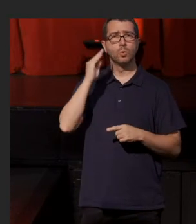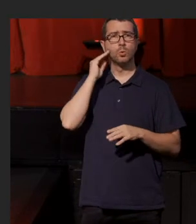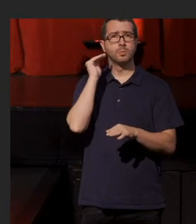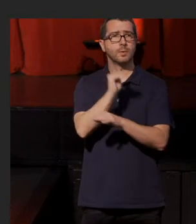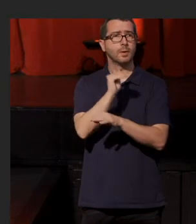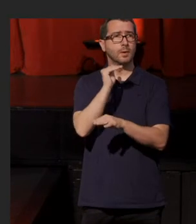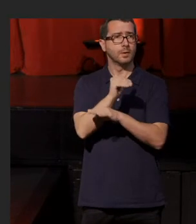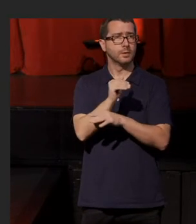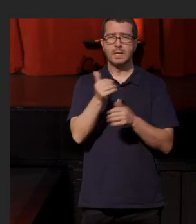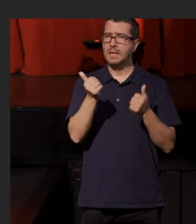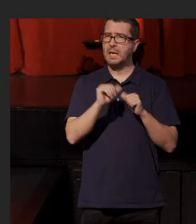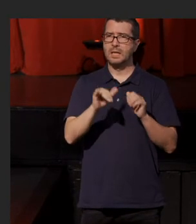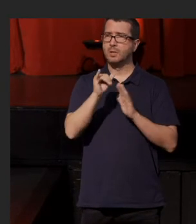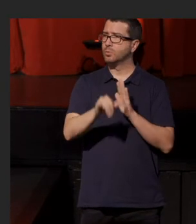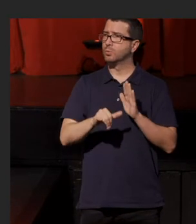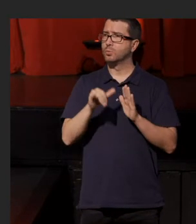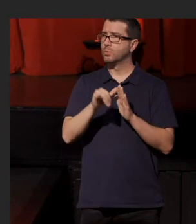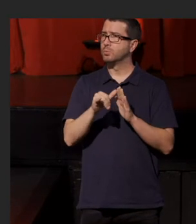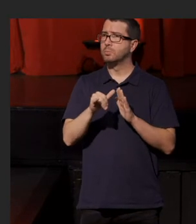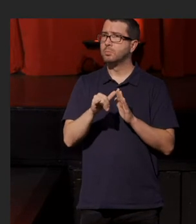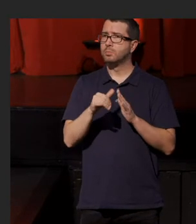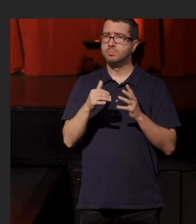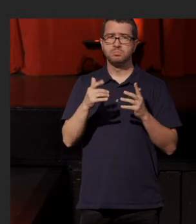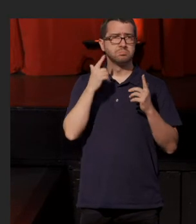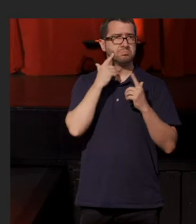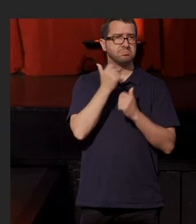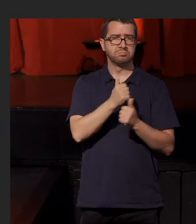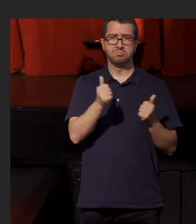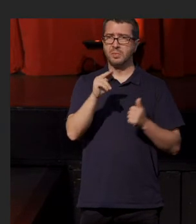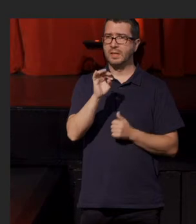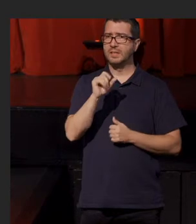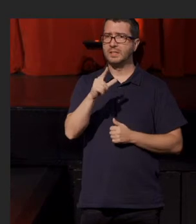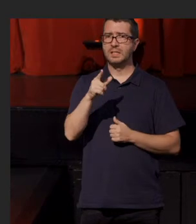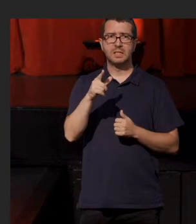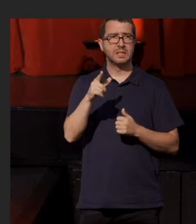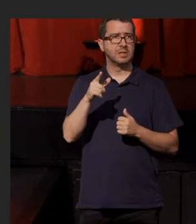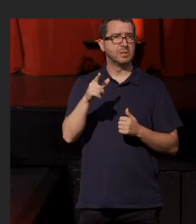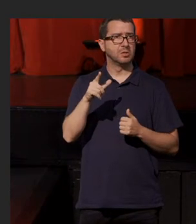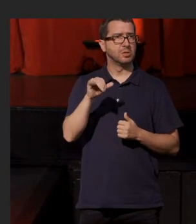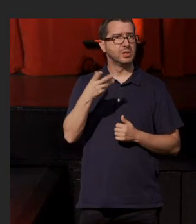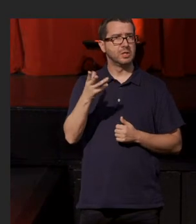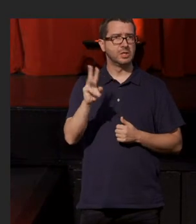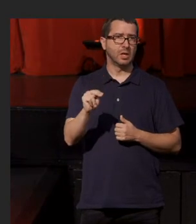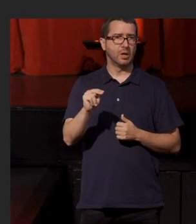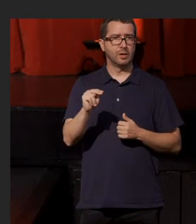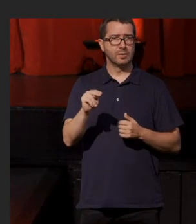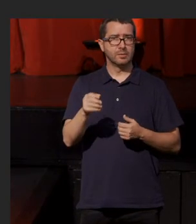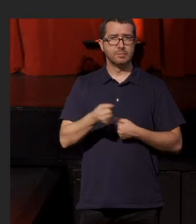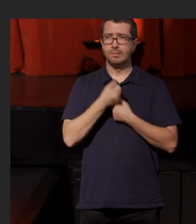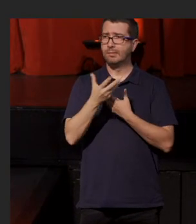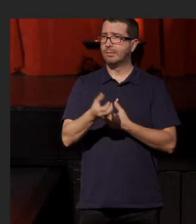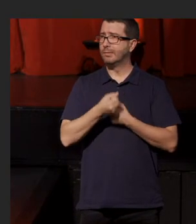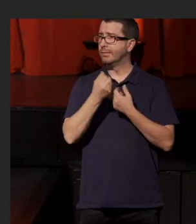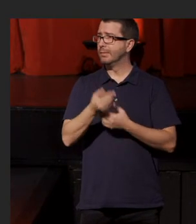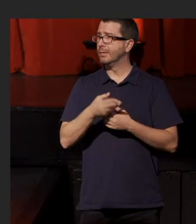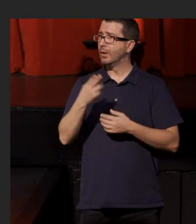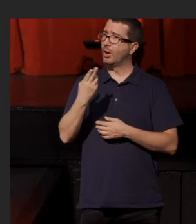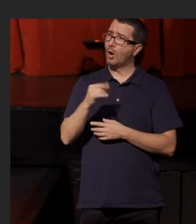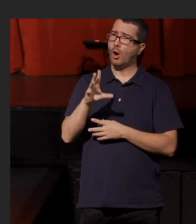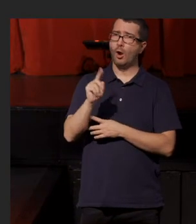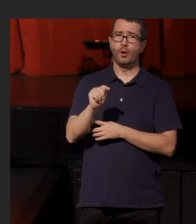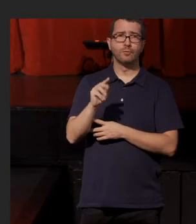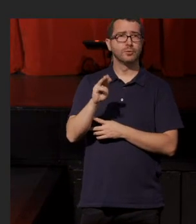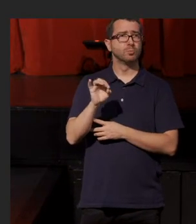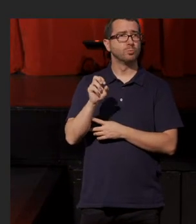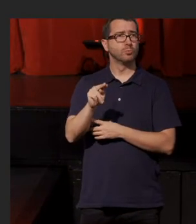Put on any YouTube video that you want. It could be Neil Young singing Harvest Moon or whatever, Celine Dion singing a song,